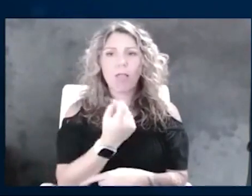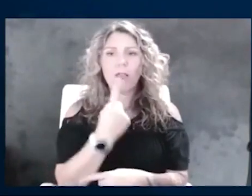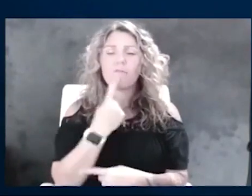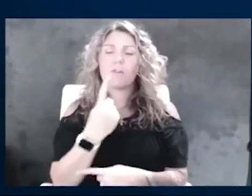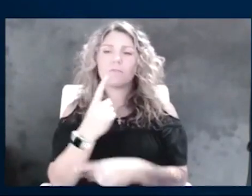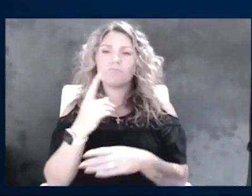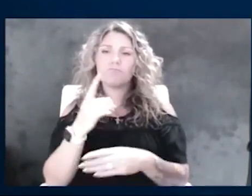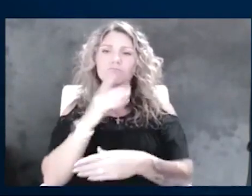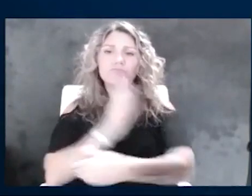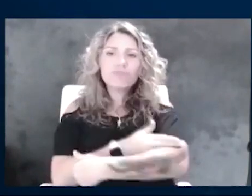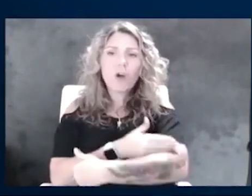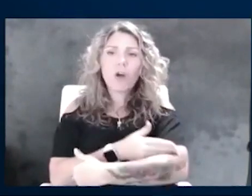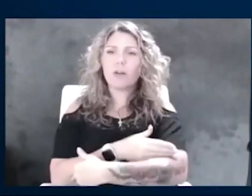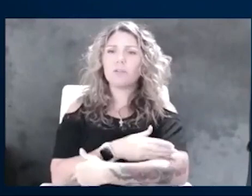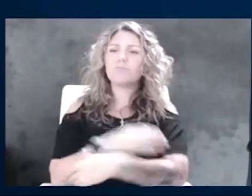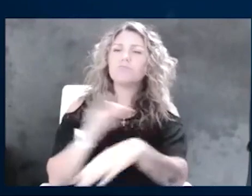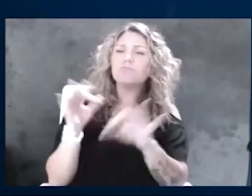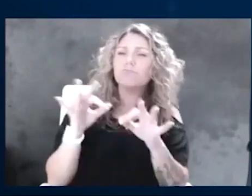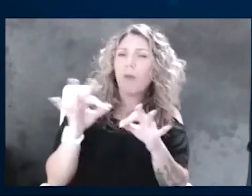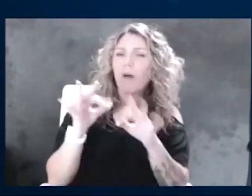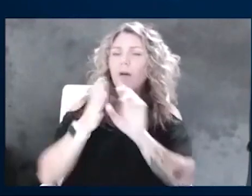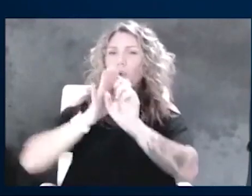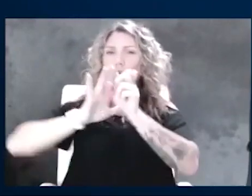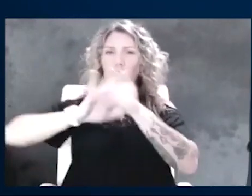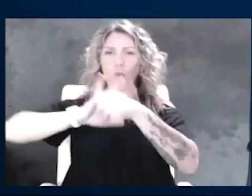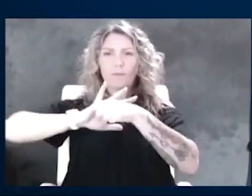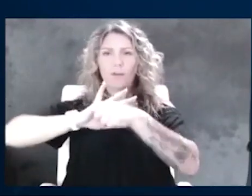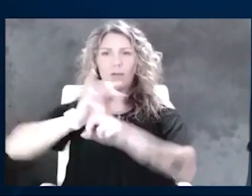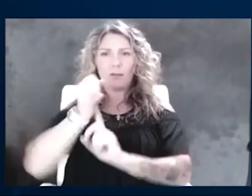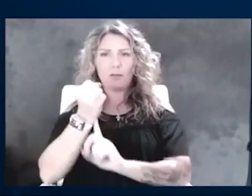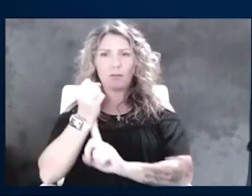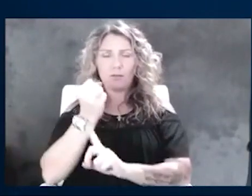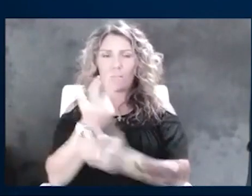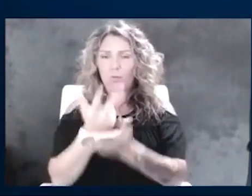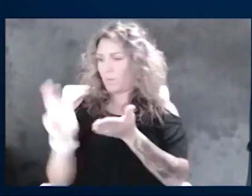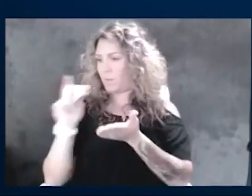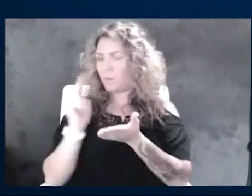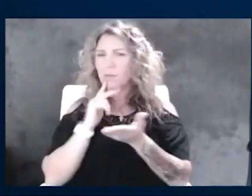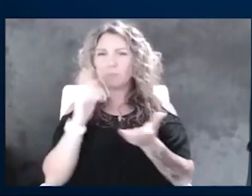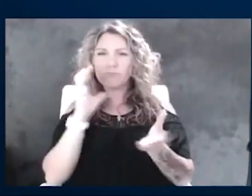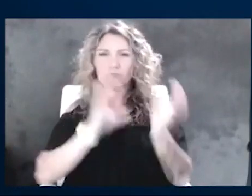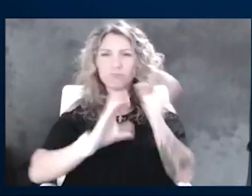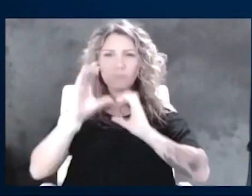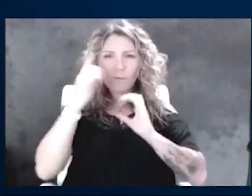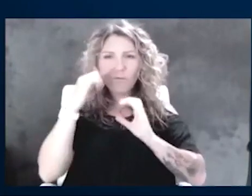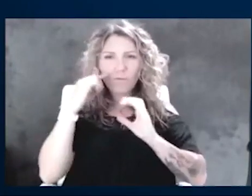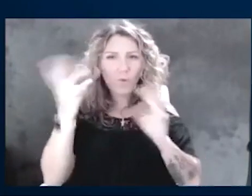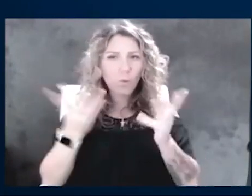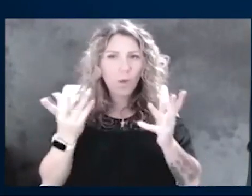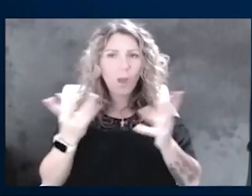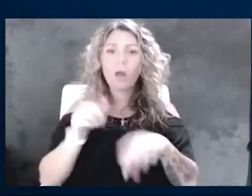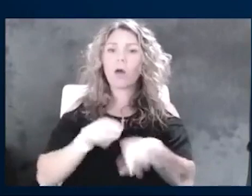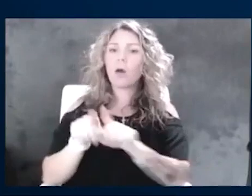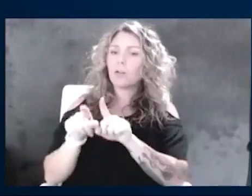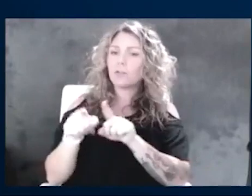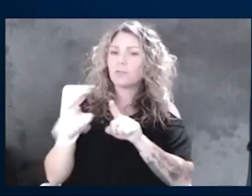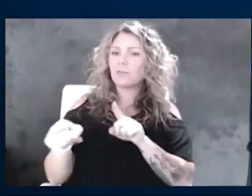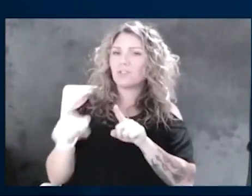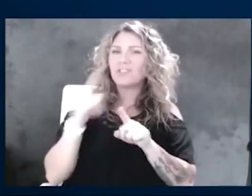3 weeks ago. What do we need to look for? Also, she seems to have altered